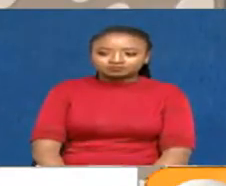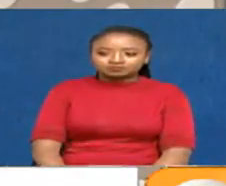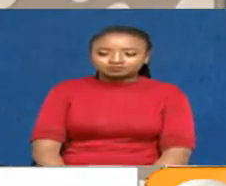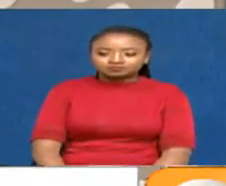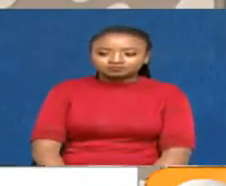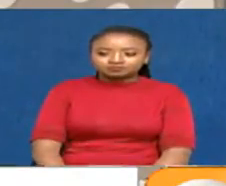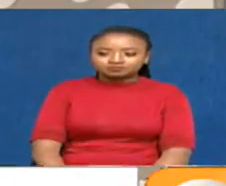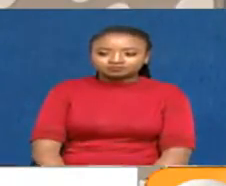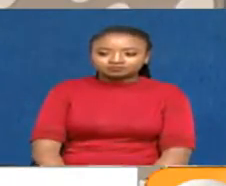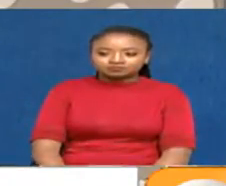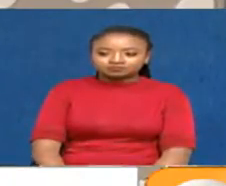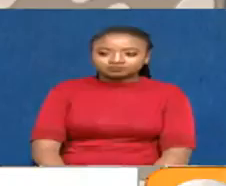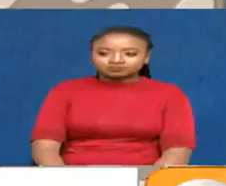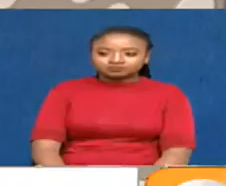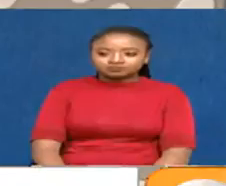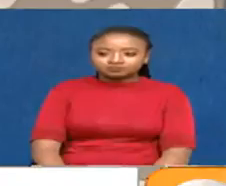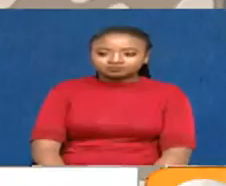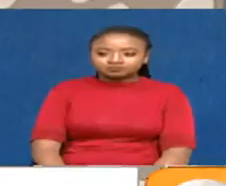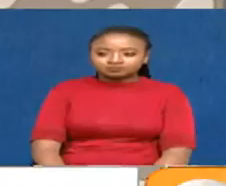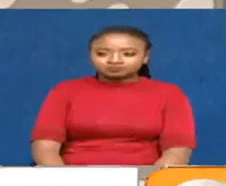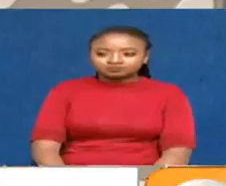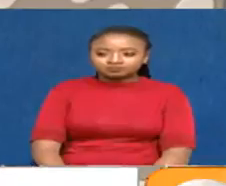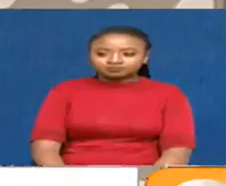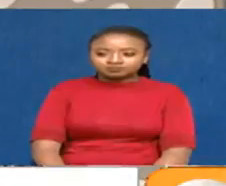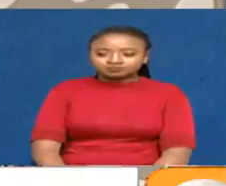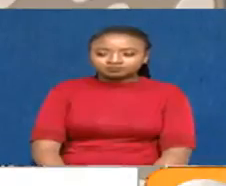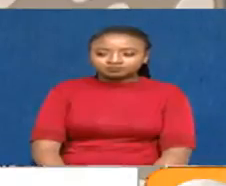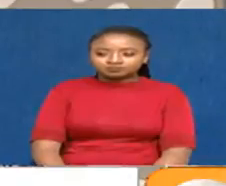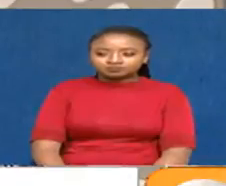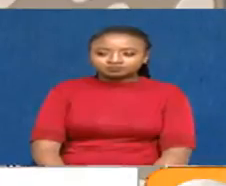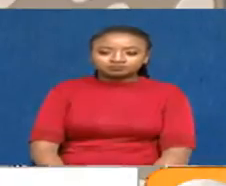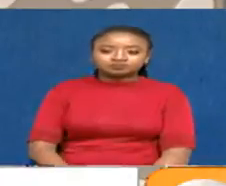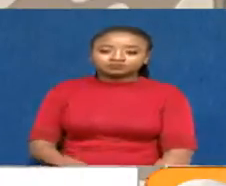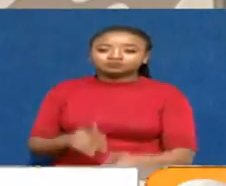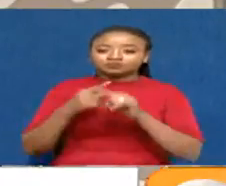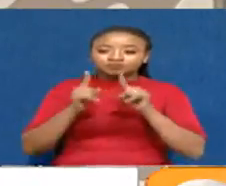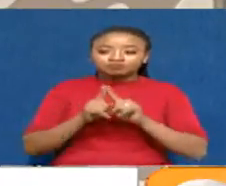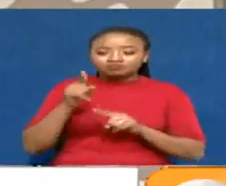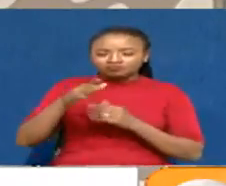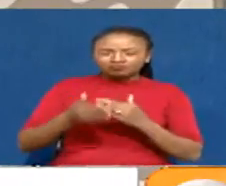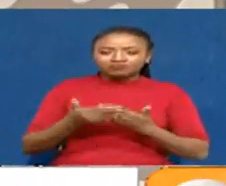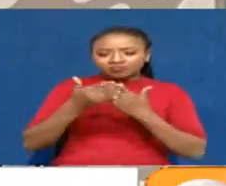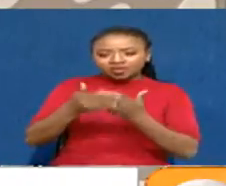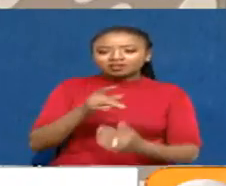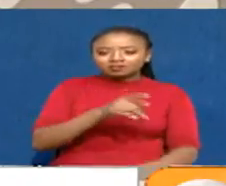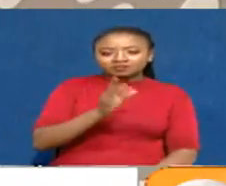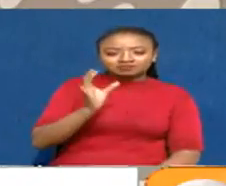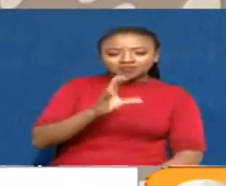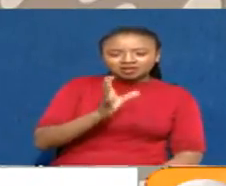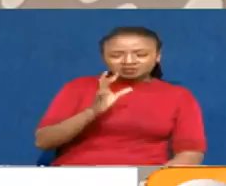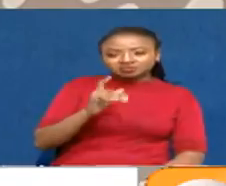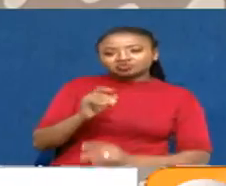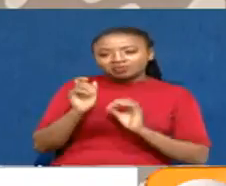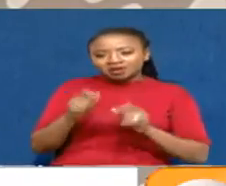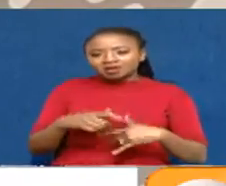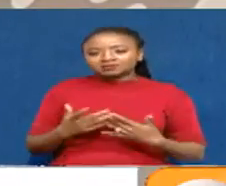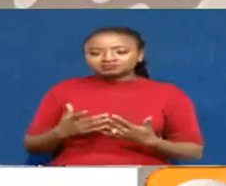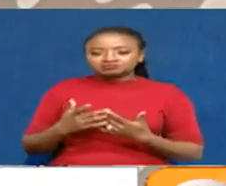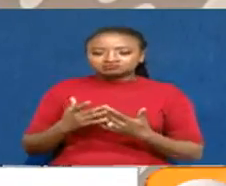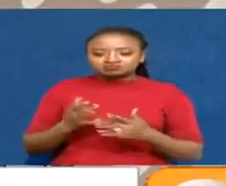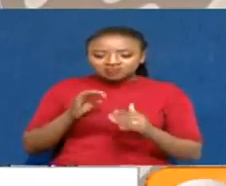from an instance like pyramid. In the past, we've had pyramid schemes who run away with someone's money. Yeah. What